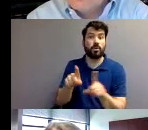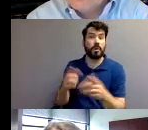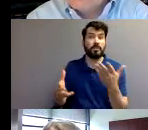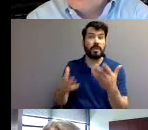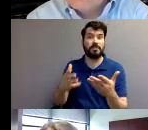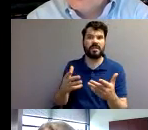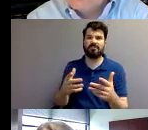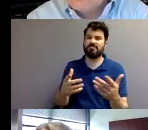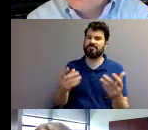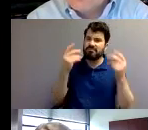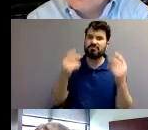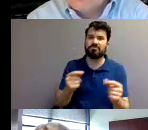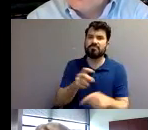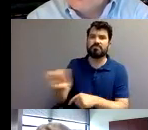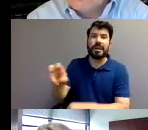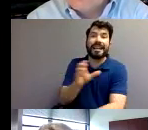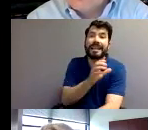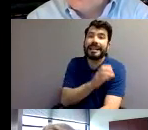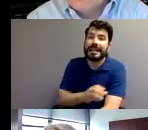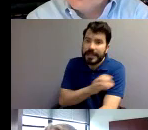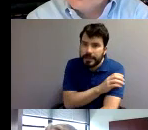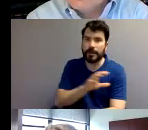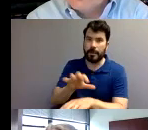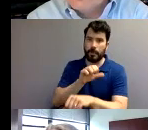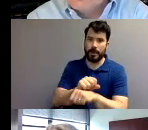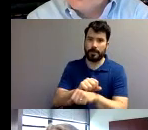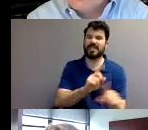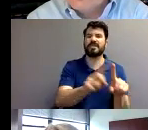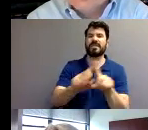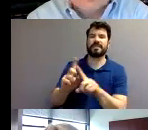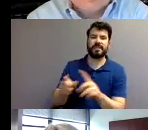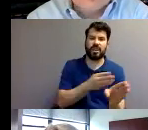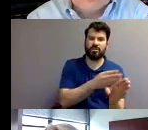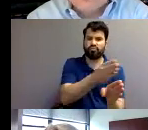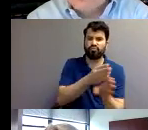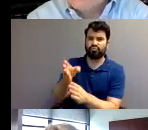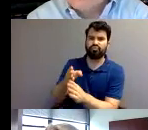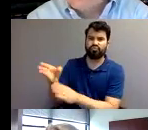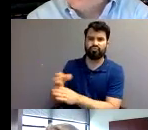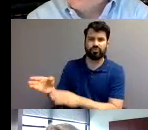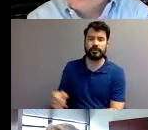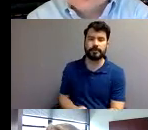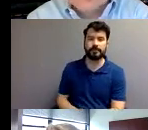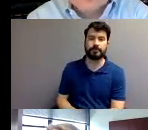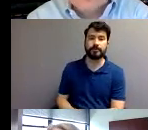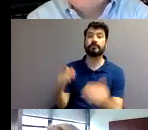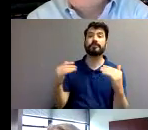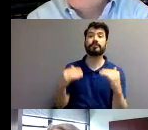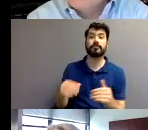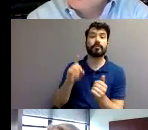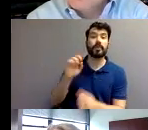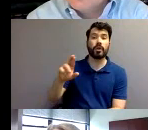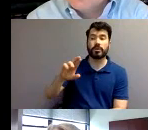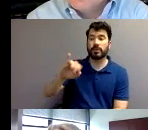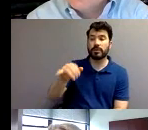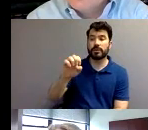within 24 or 48 hours in a number of different areas. I think we have to refer back to Dr. Jenk's presentation, that